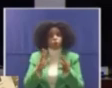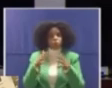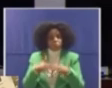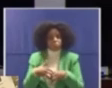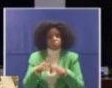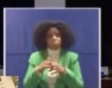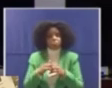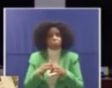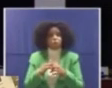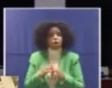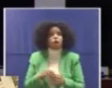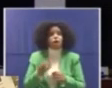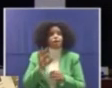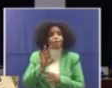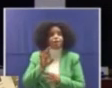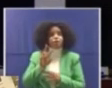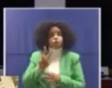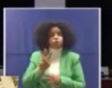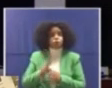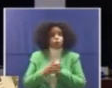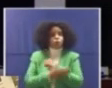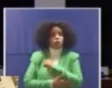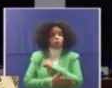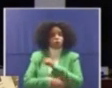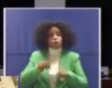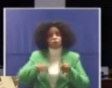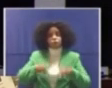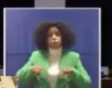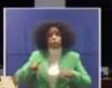by 32 heads of states independent